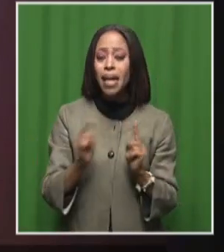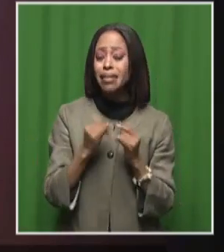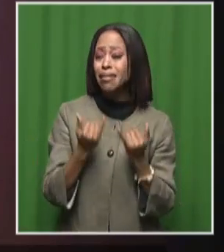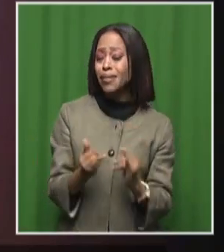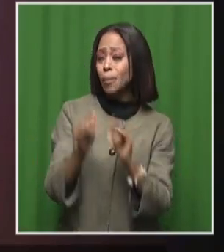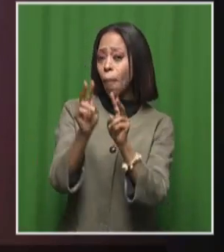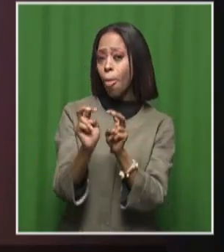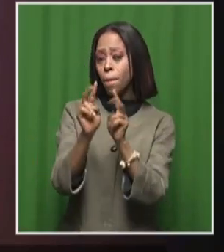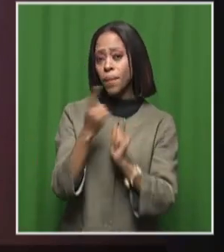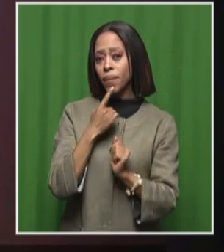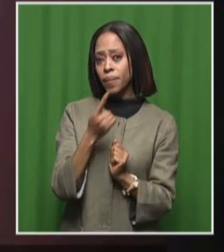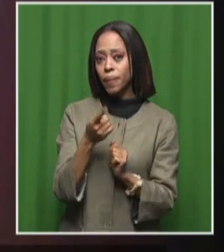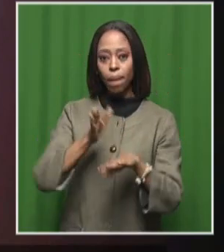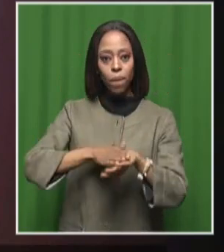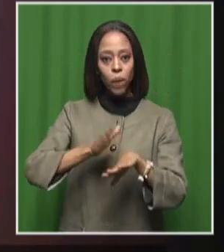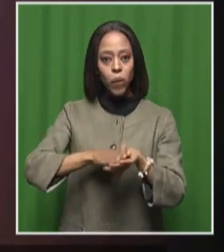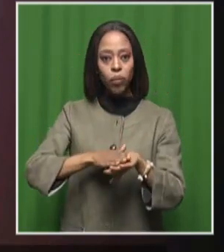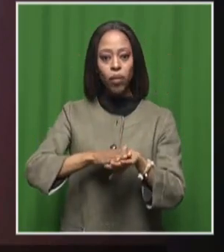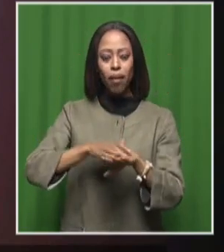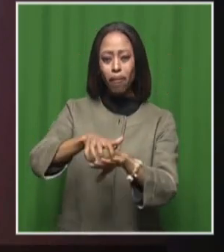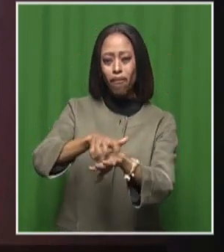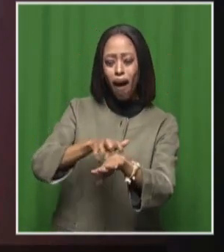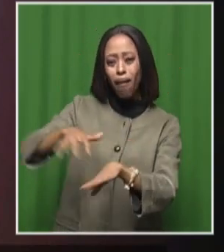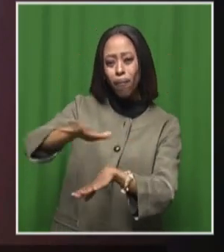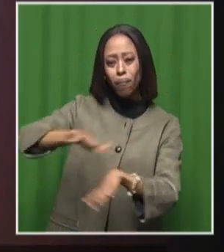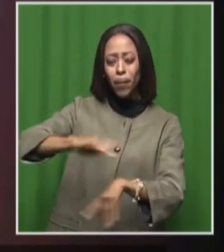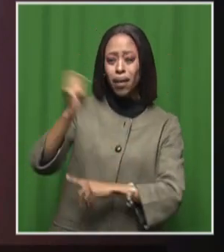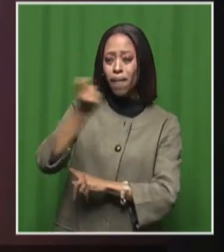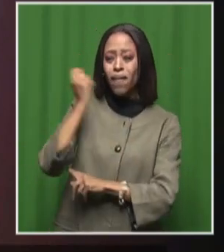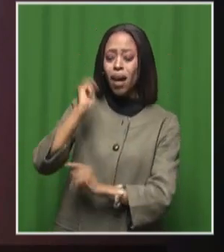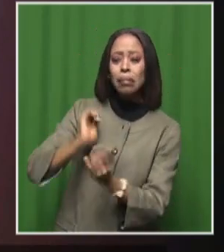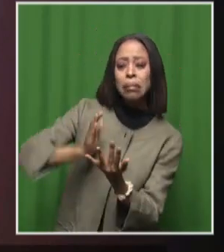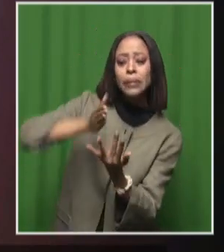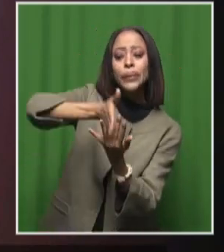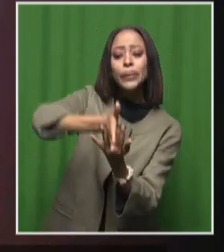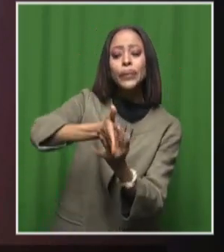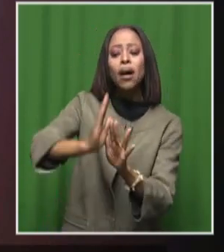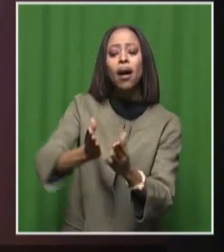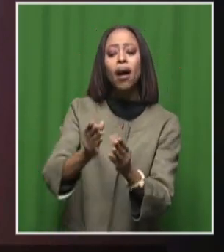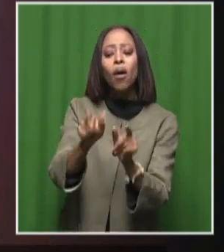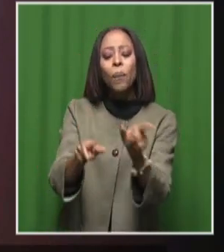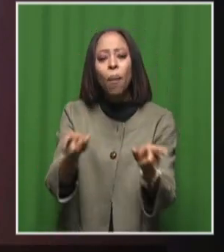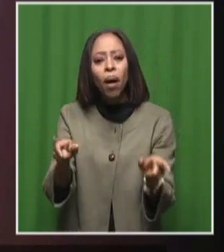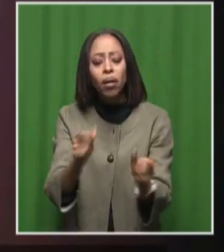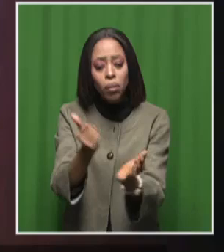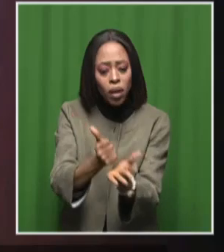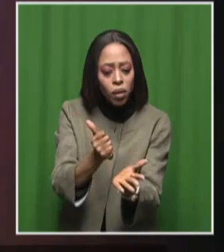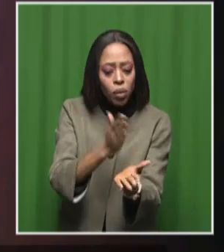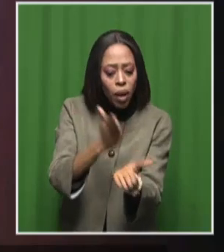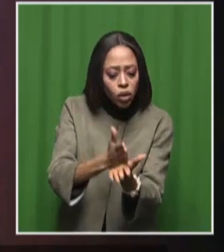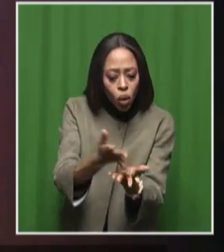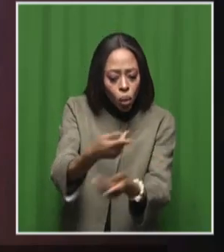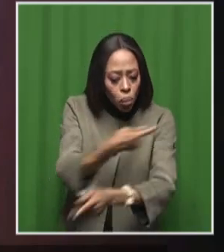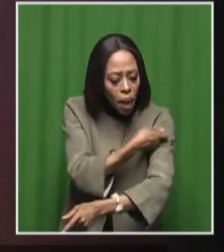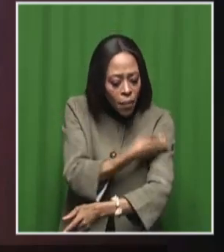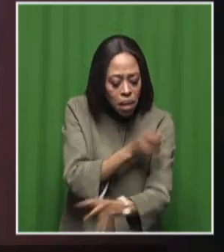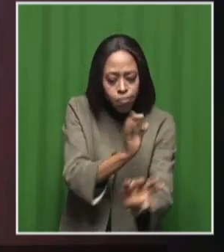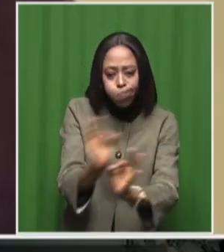in the much further out rural areas? How do you reach these individuals and ensure that they're vaccinated?